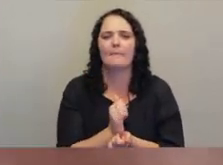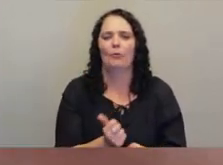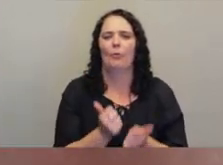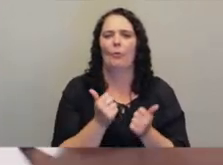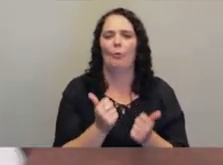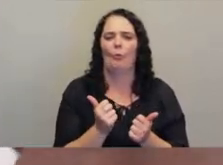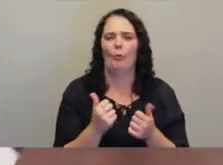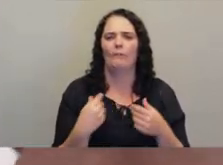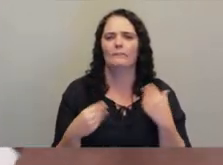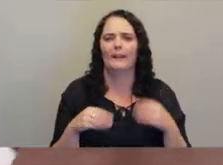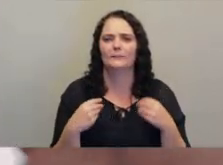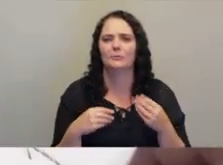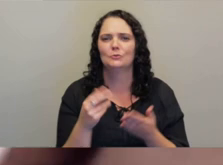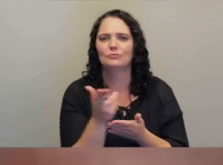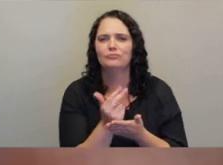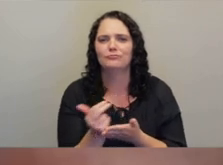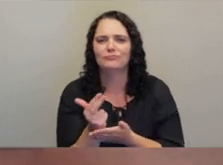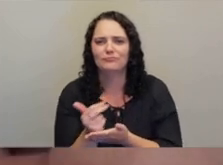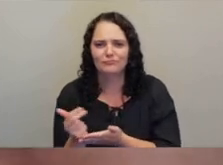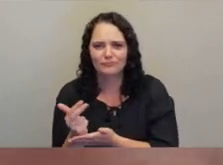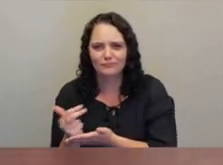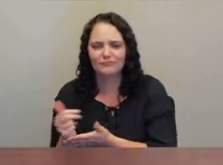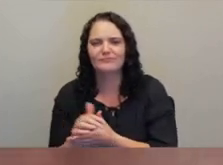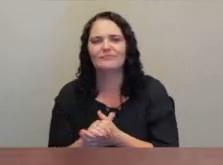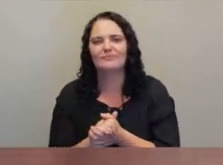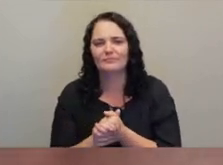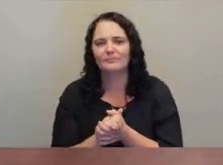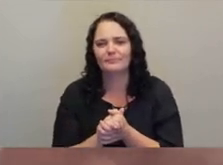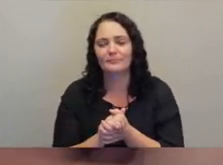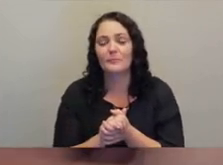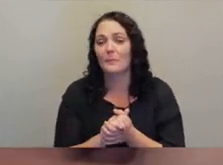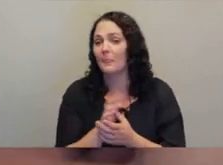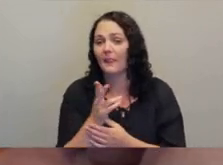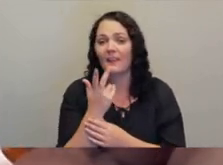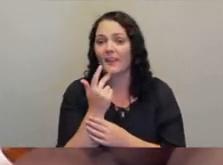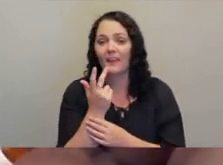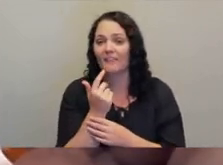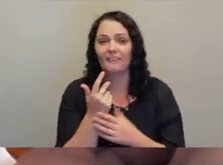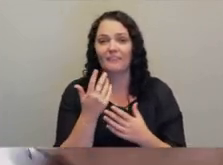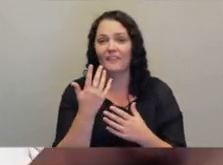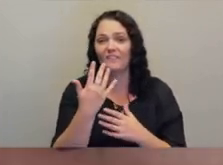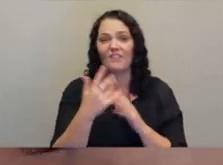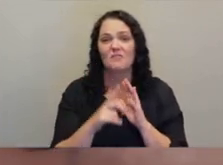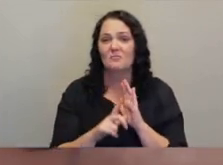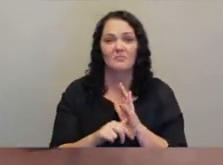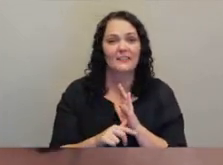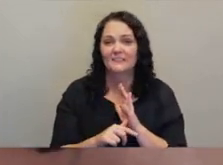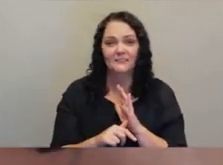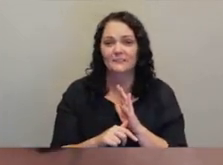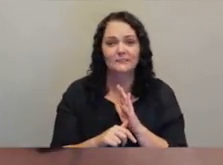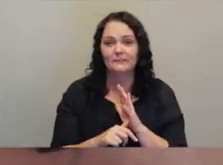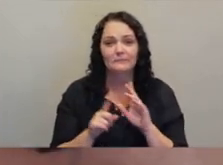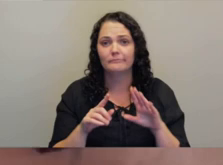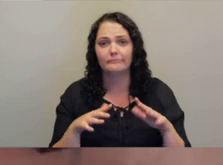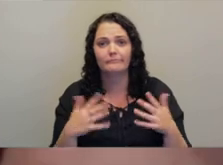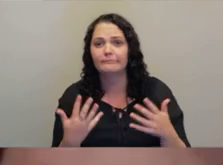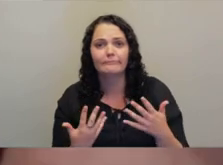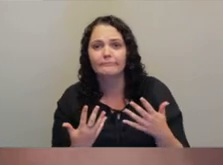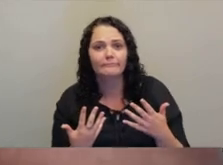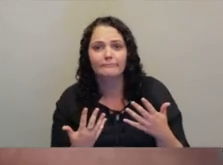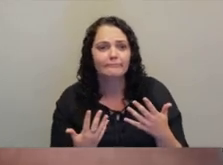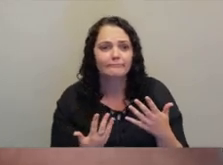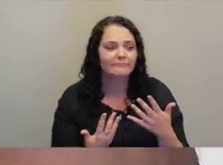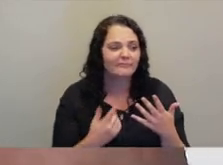out that figure overall. And if you don't get the whole thing done in about 5 minutes or so, don't worry about it. It's no big